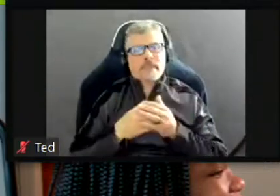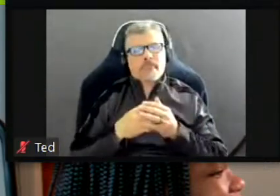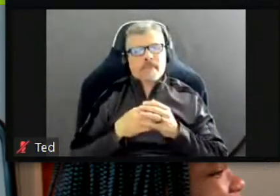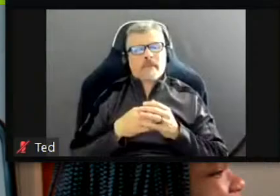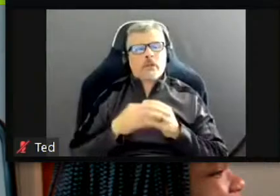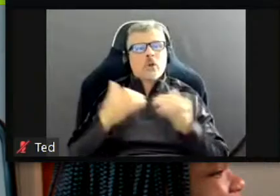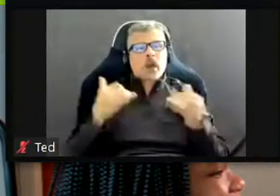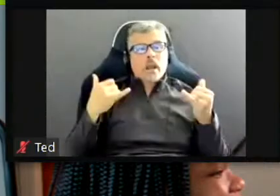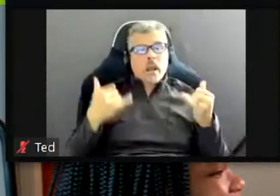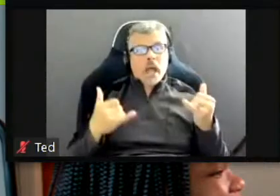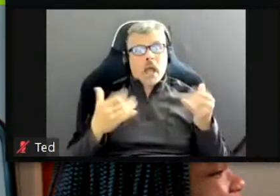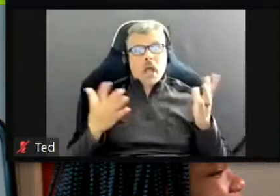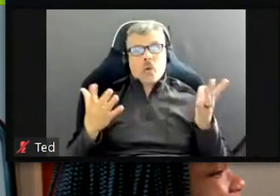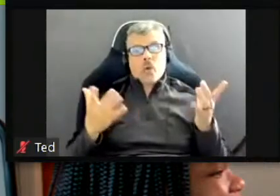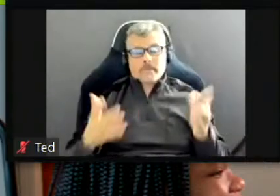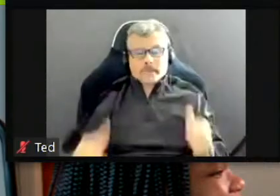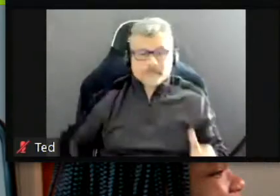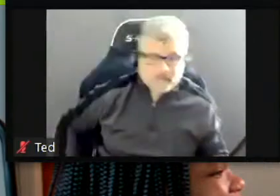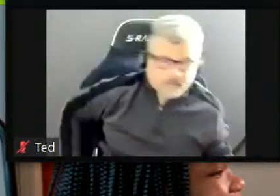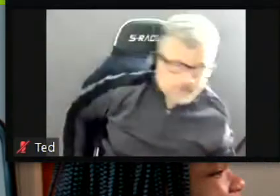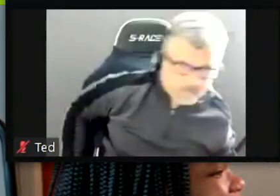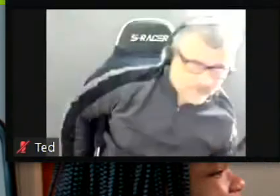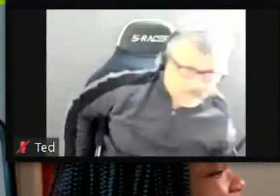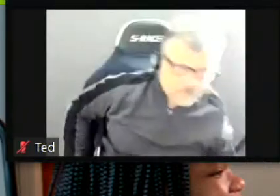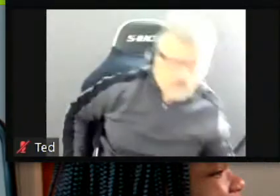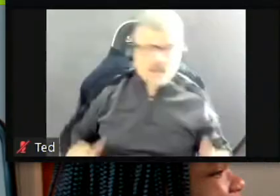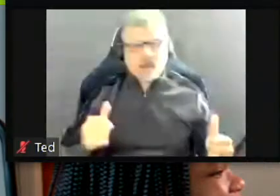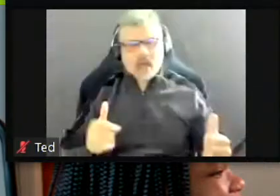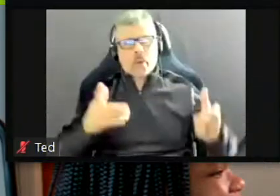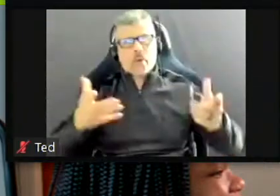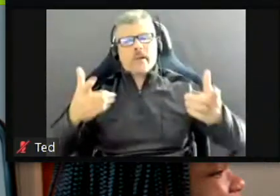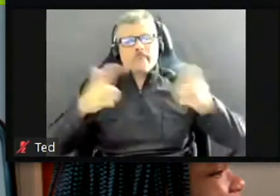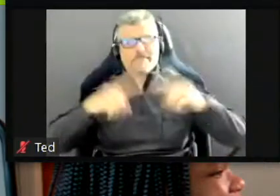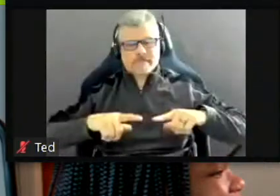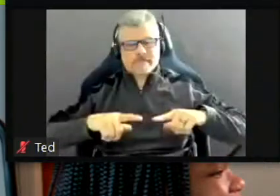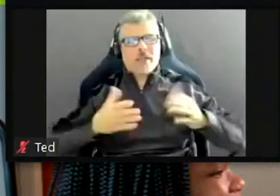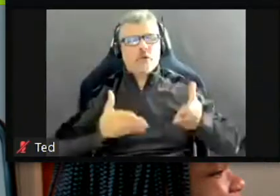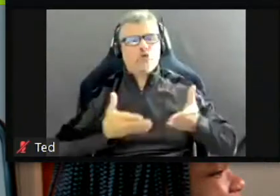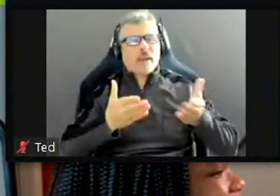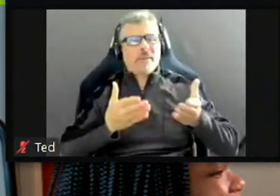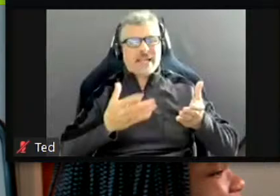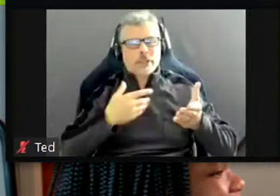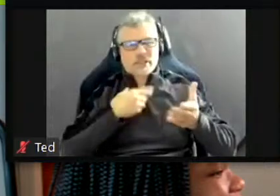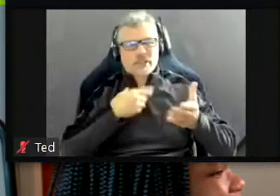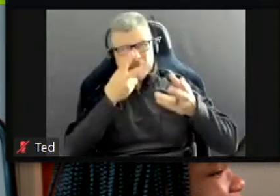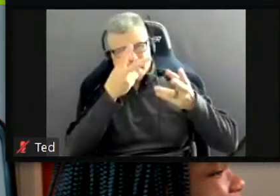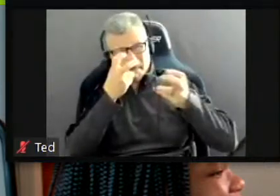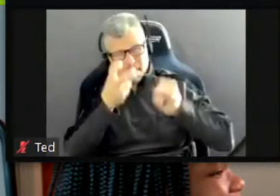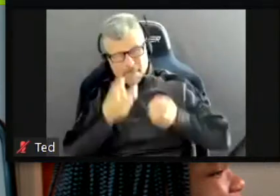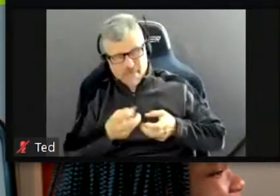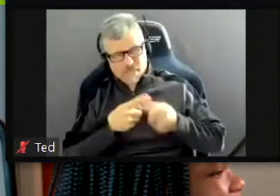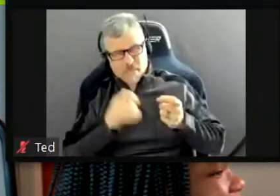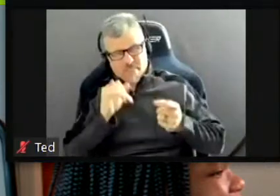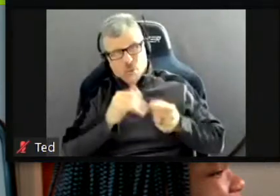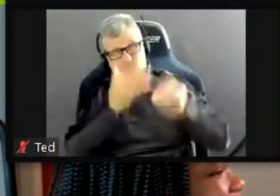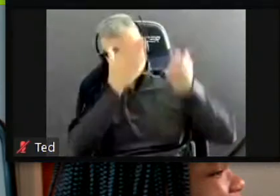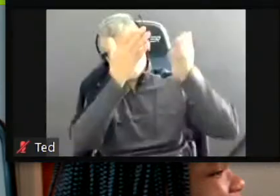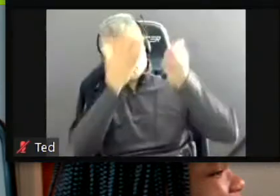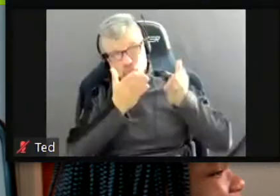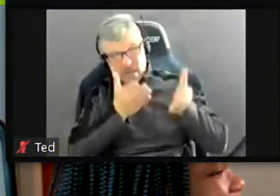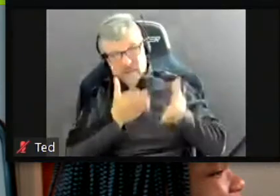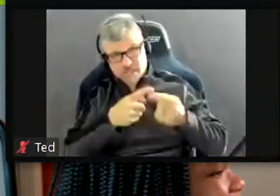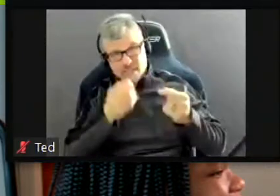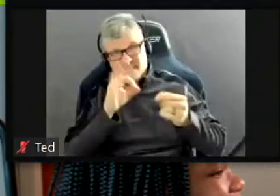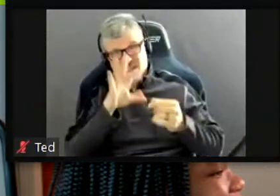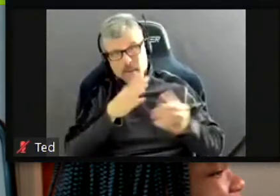I think, now turn to the recommendations that we tried to craft out of that feedback. Before we